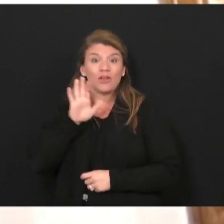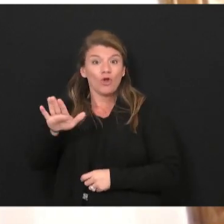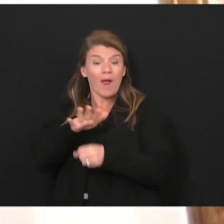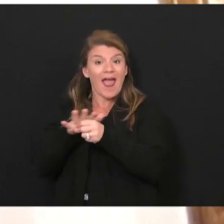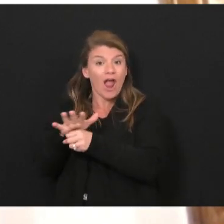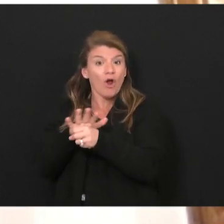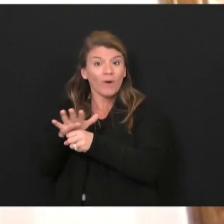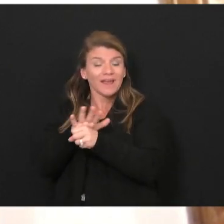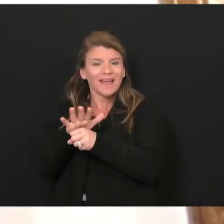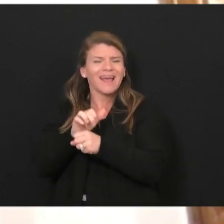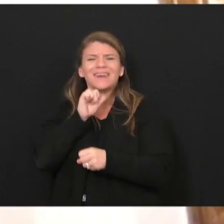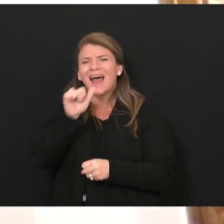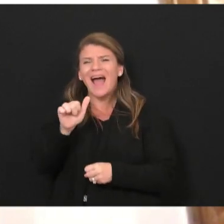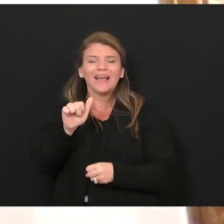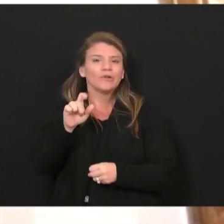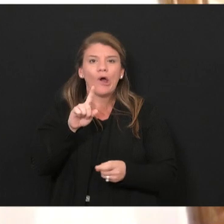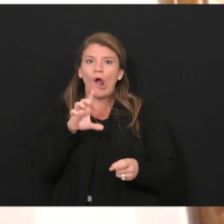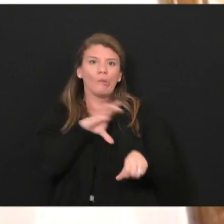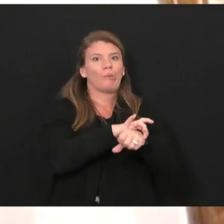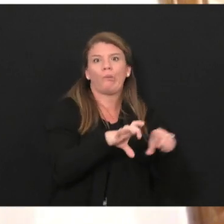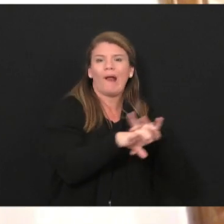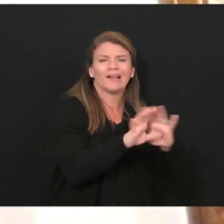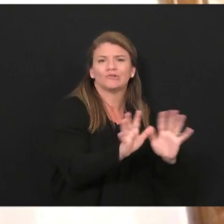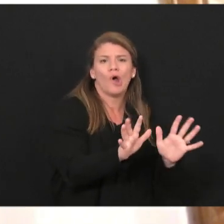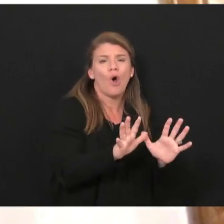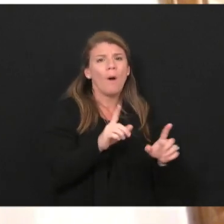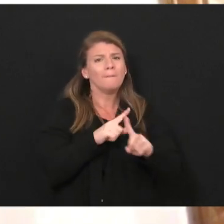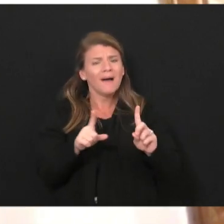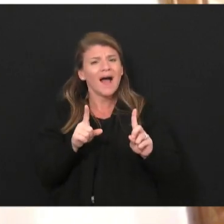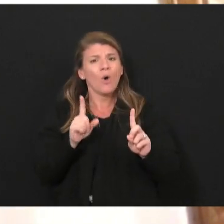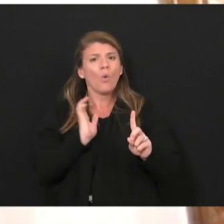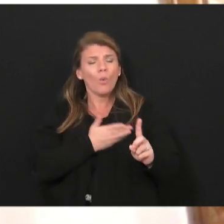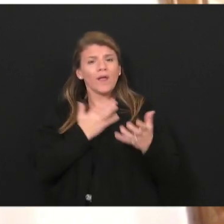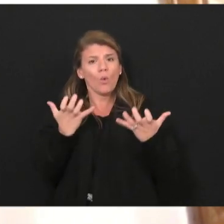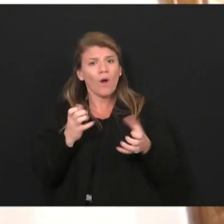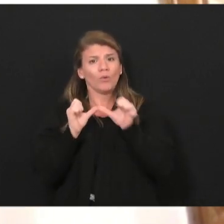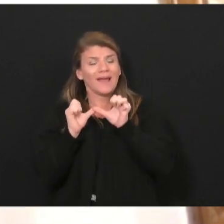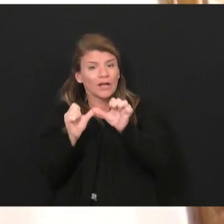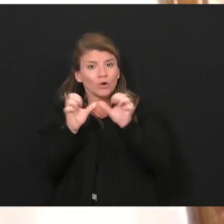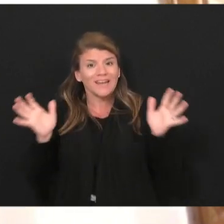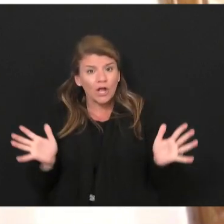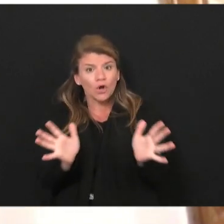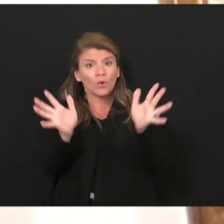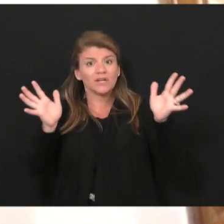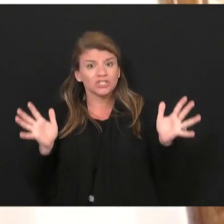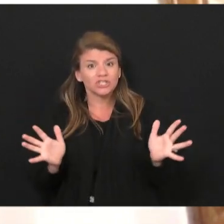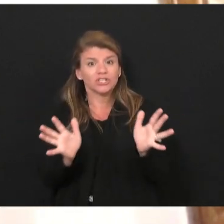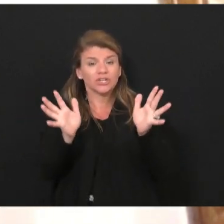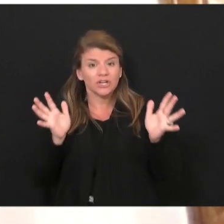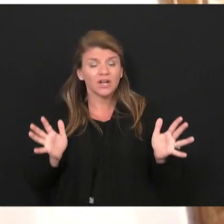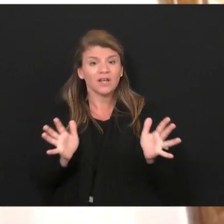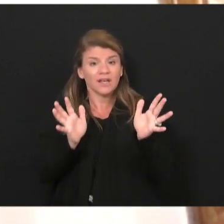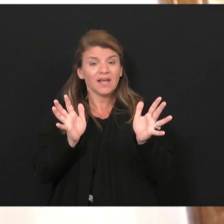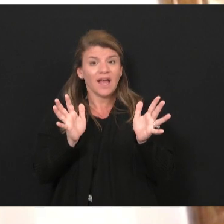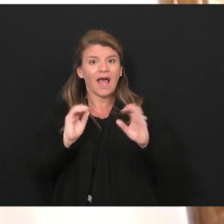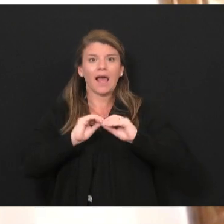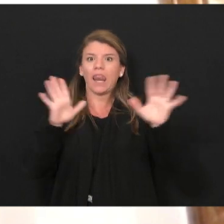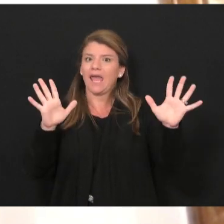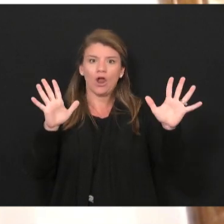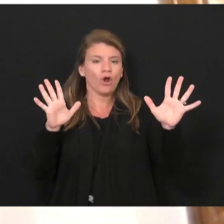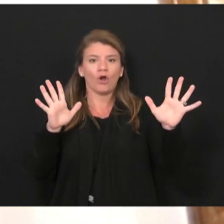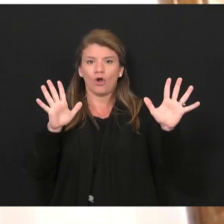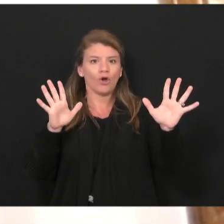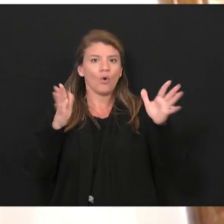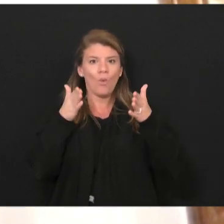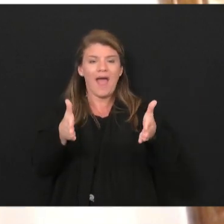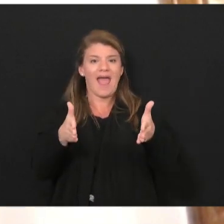related, not to arrest somebody, but to make sure that we are encouraging in a clear way